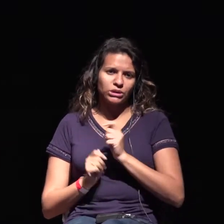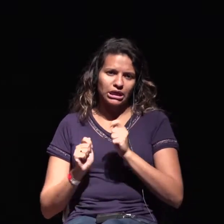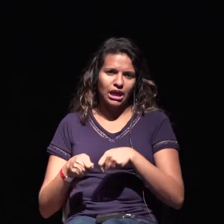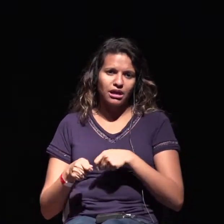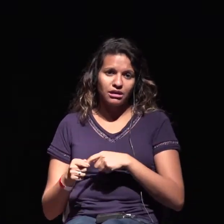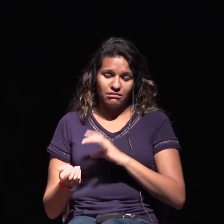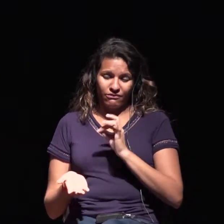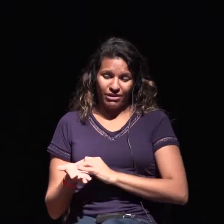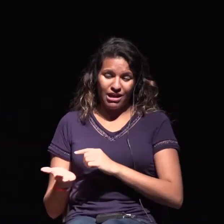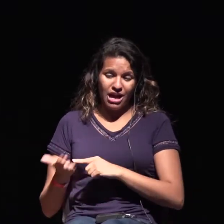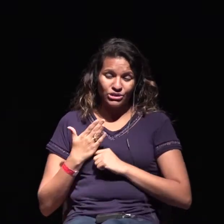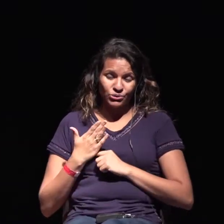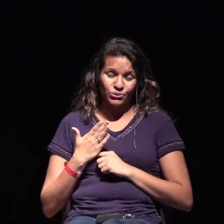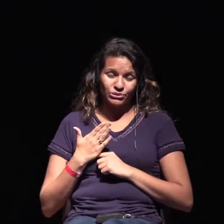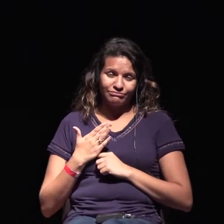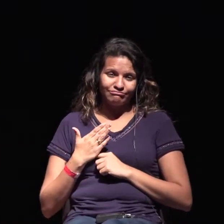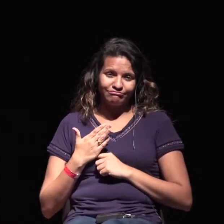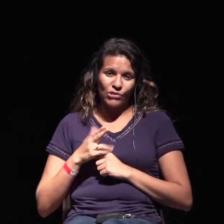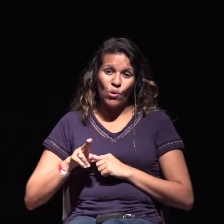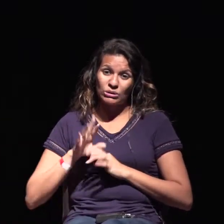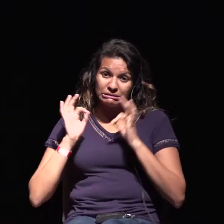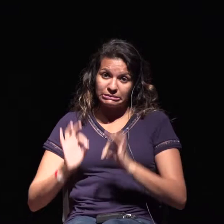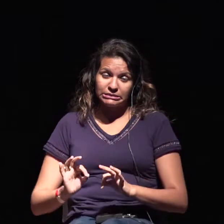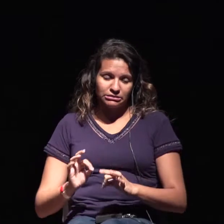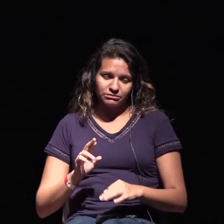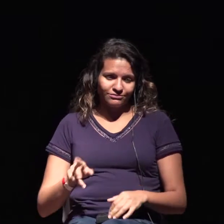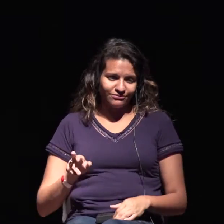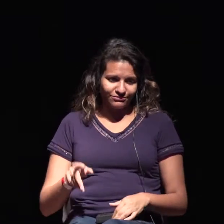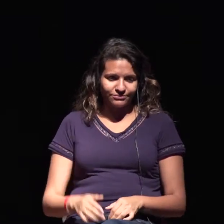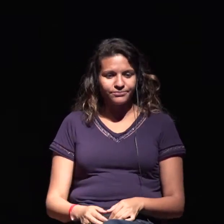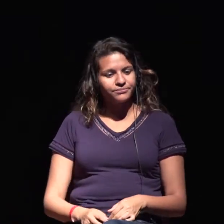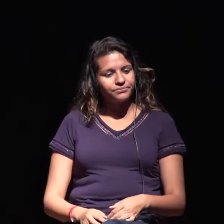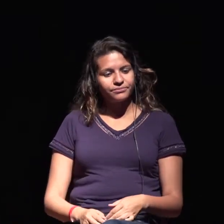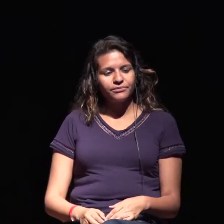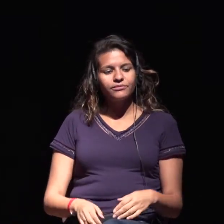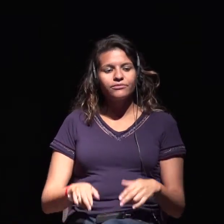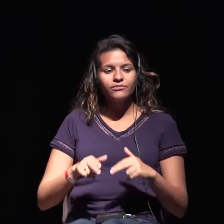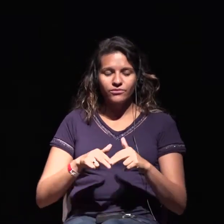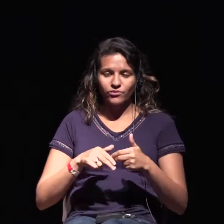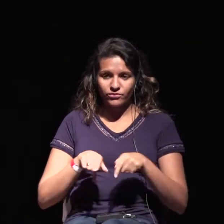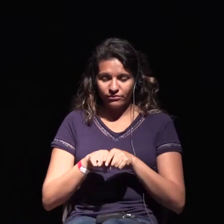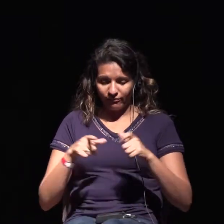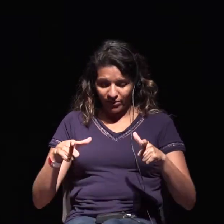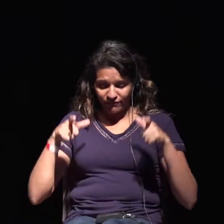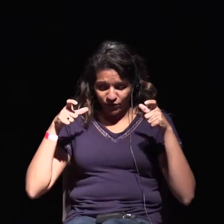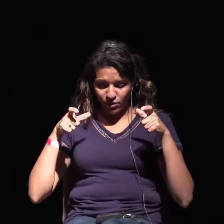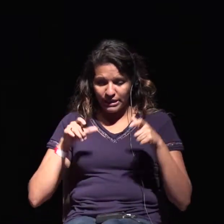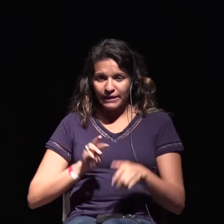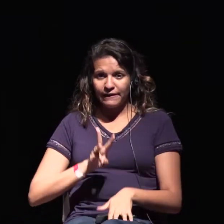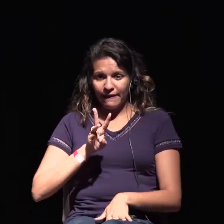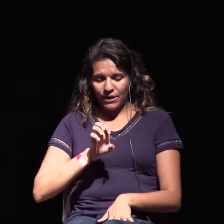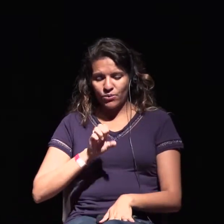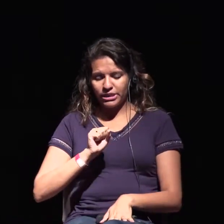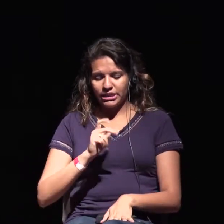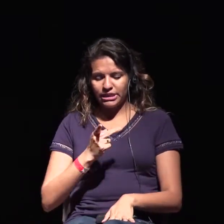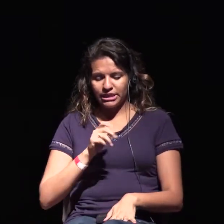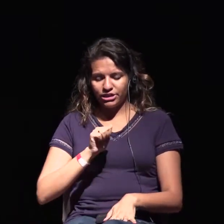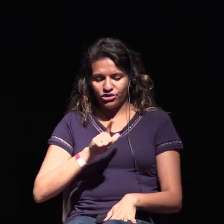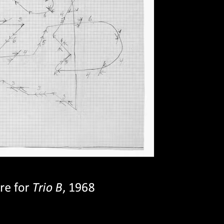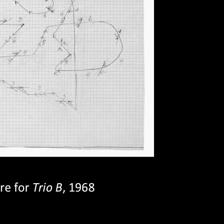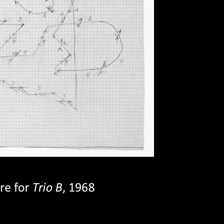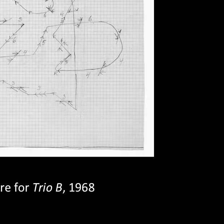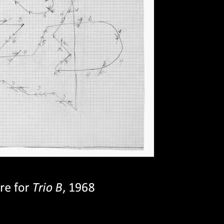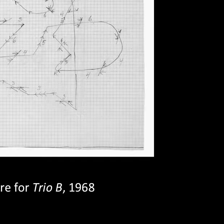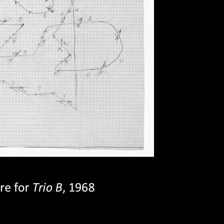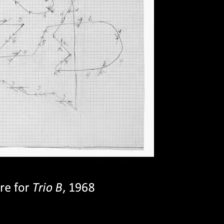aid. The floor plan for We Shall Run and a later related dance, the running portion of Rayner's Trio B, with similar